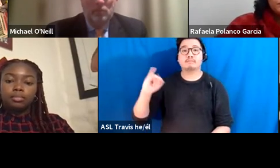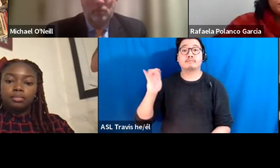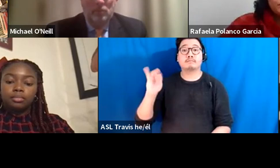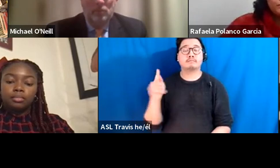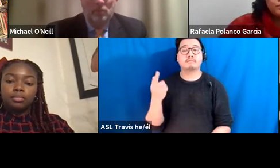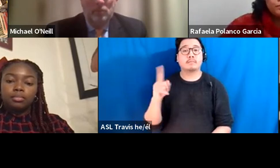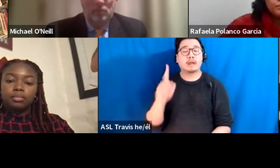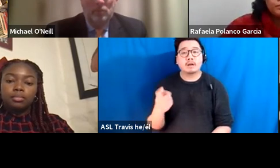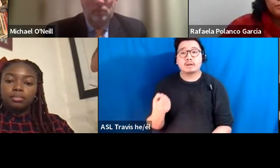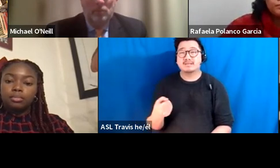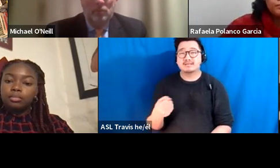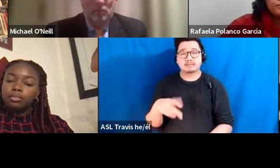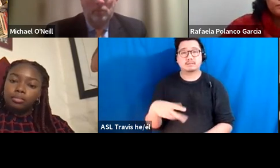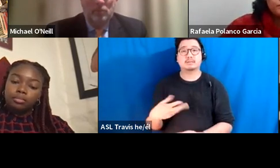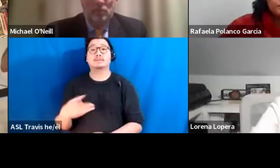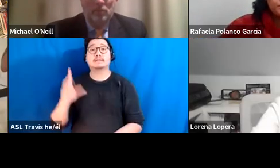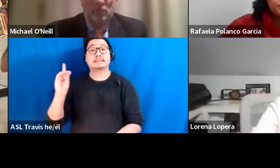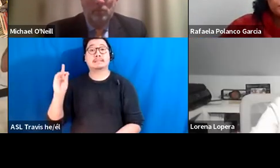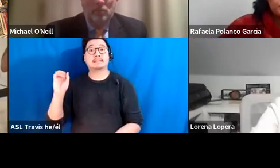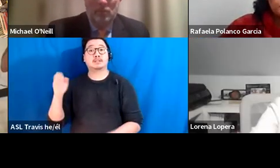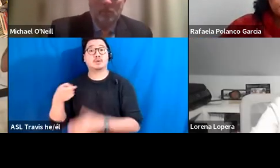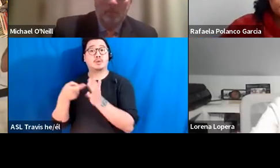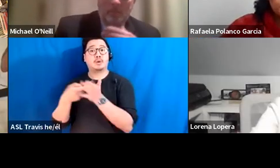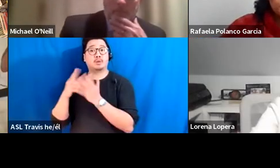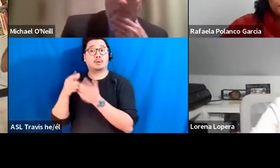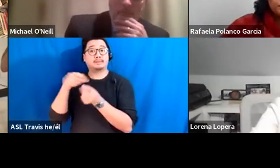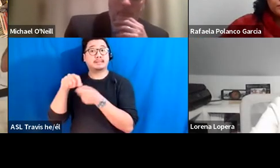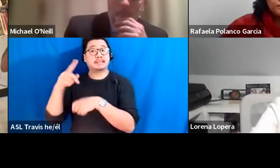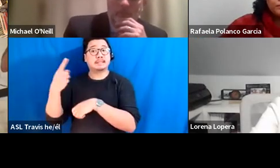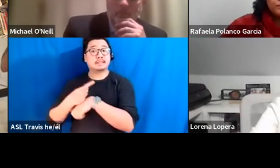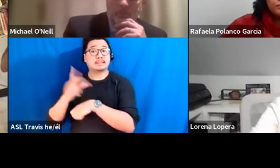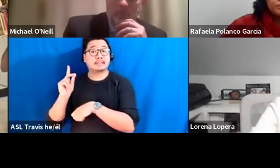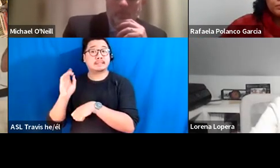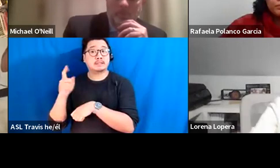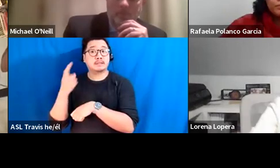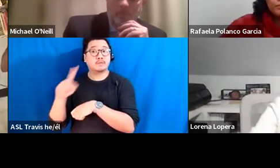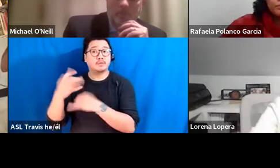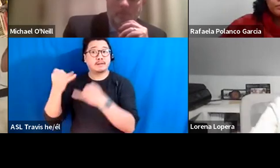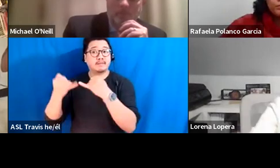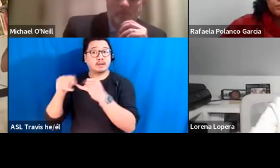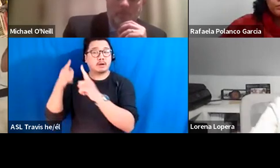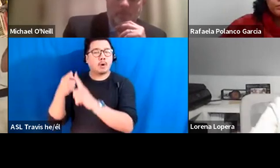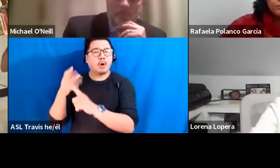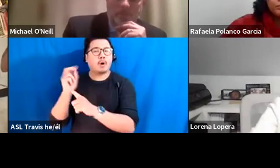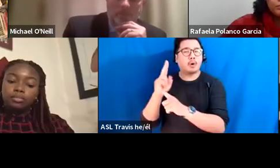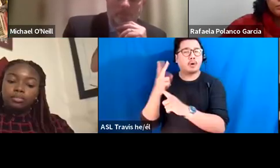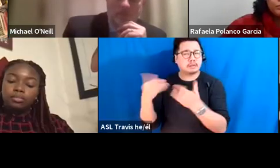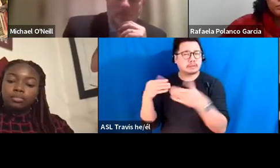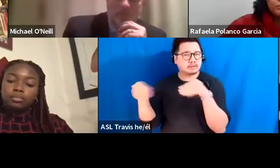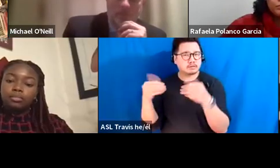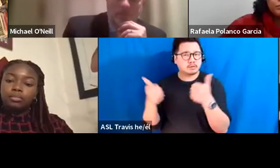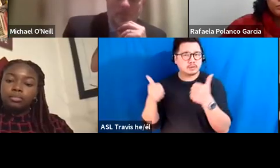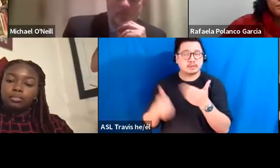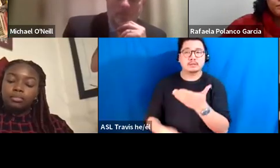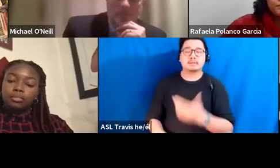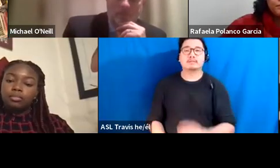made or is this some flexibility in that um i know that they are looking for us